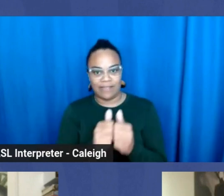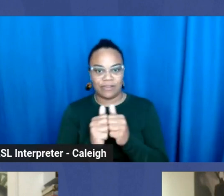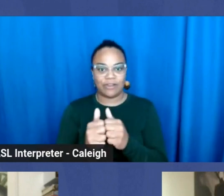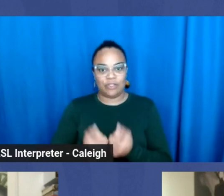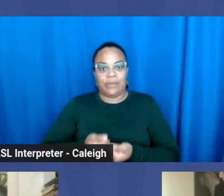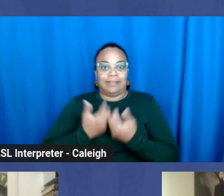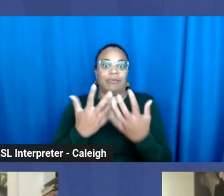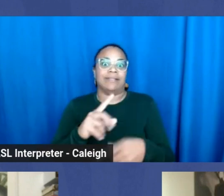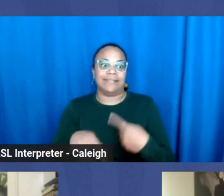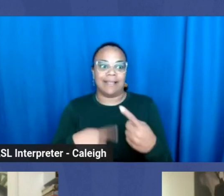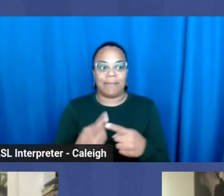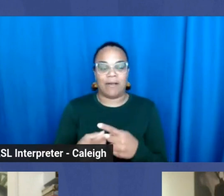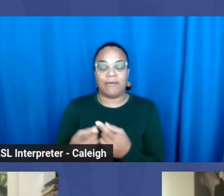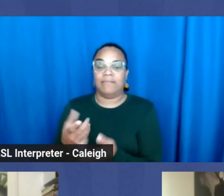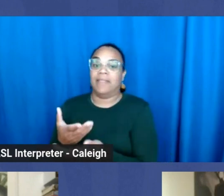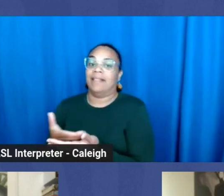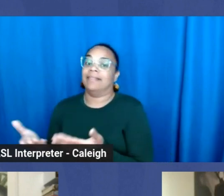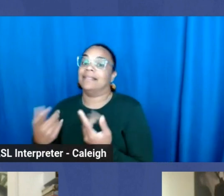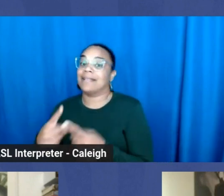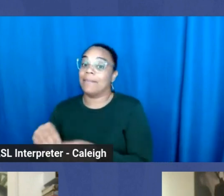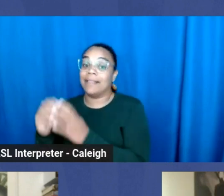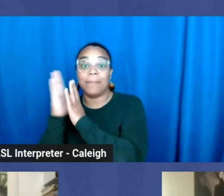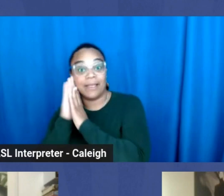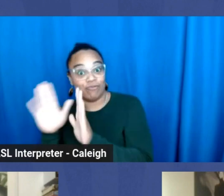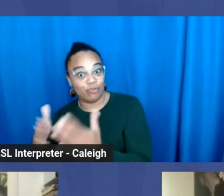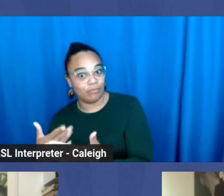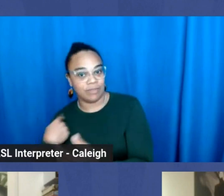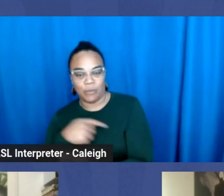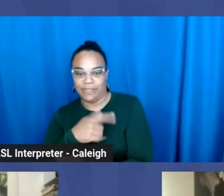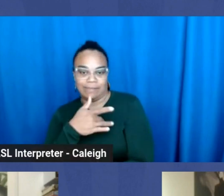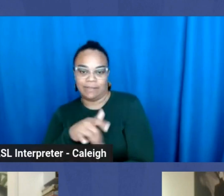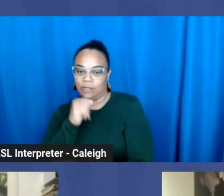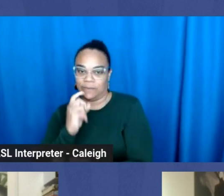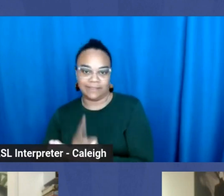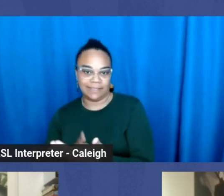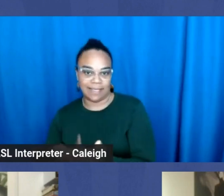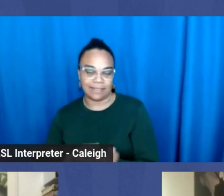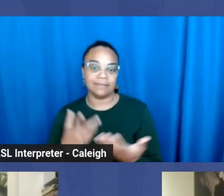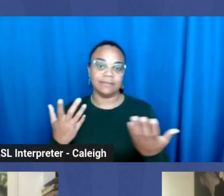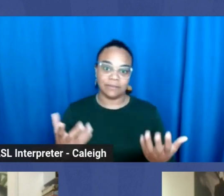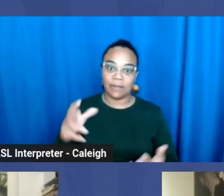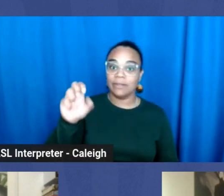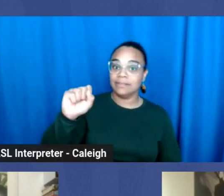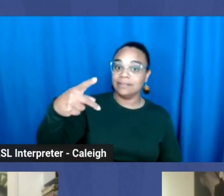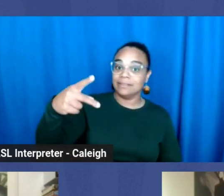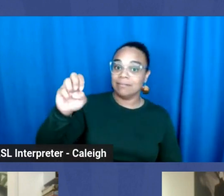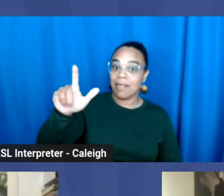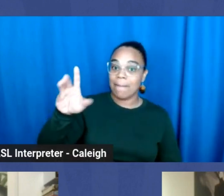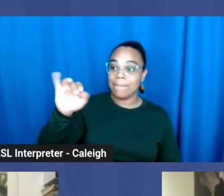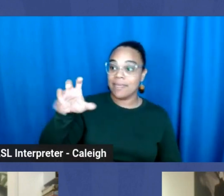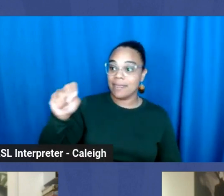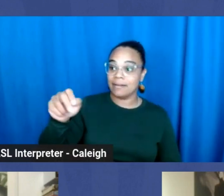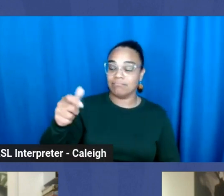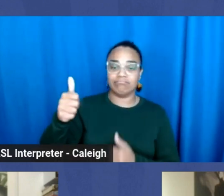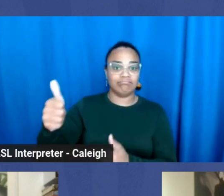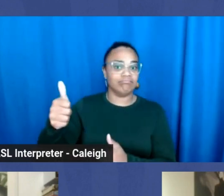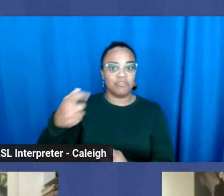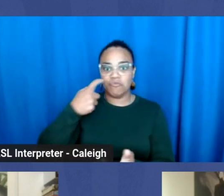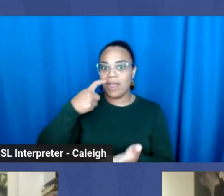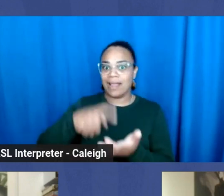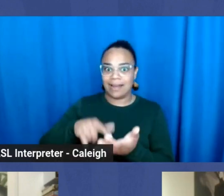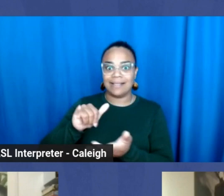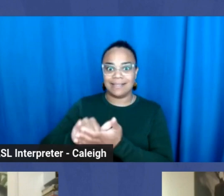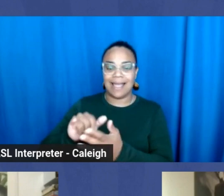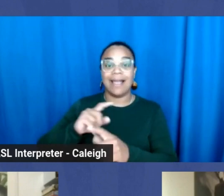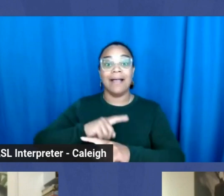So Spelman does a great job of recognizing those things. But the problem is, we at Spelman College are able to live in our truth. But as soon as